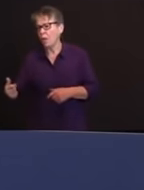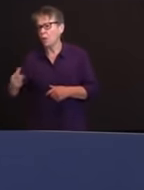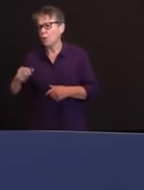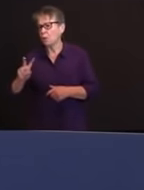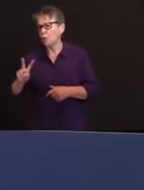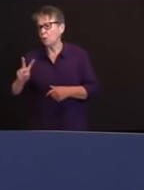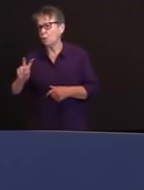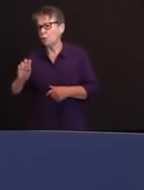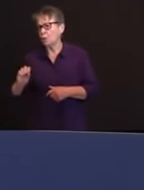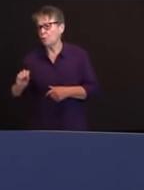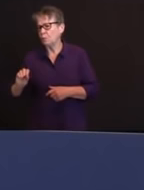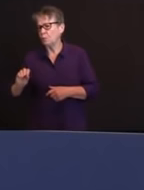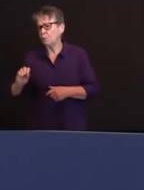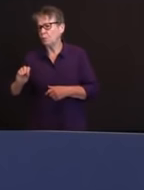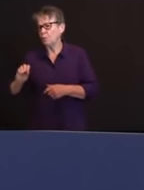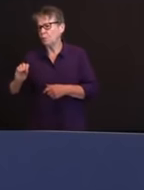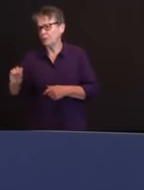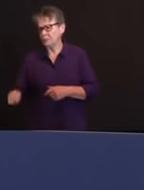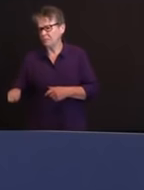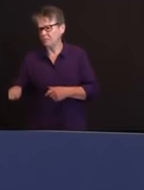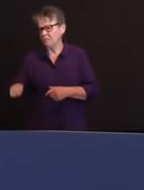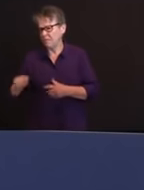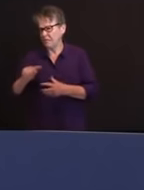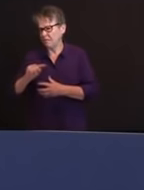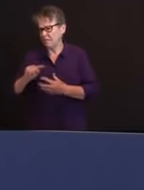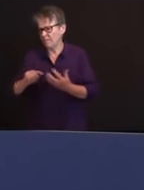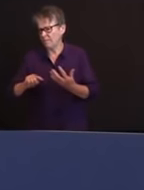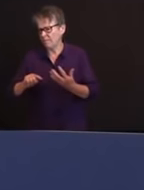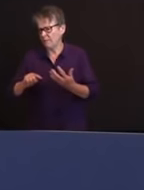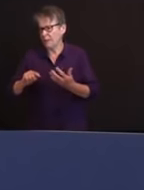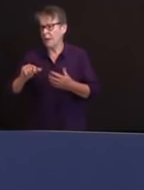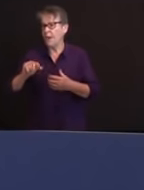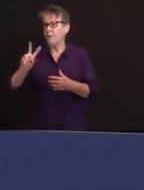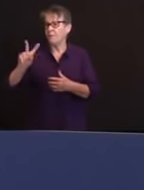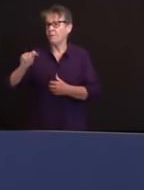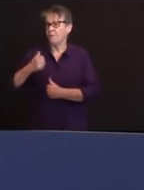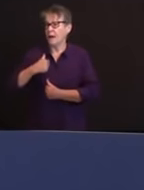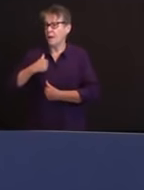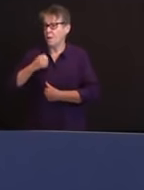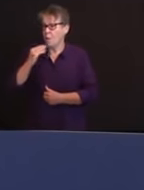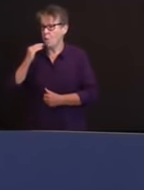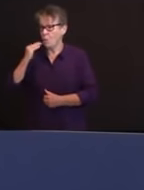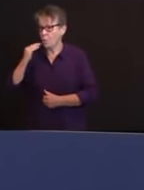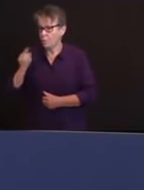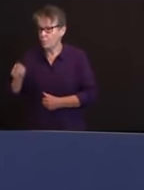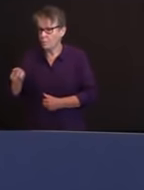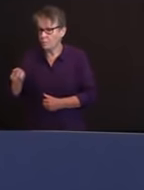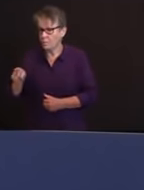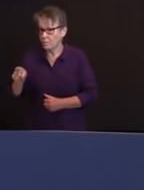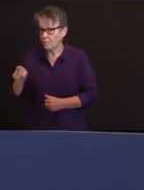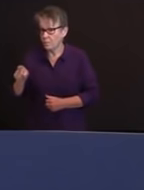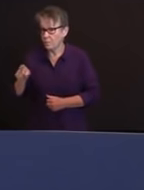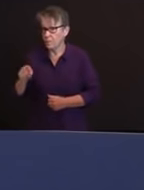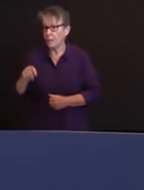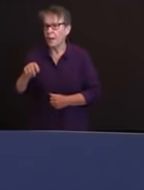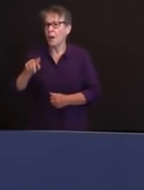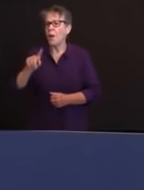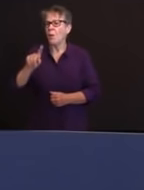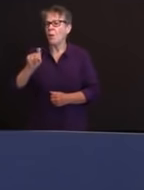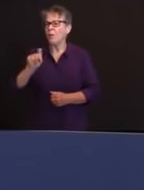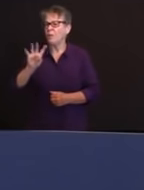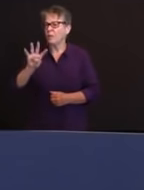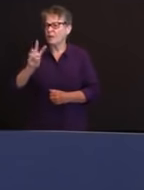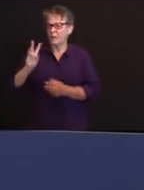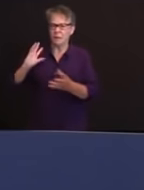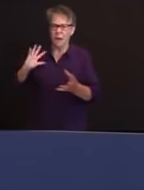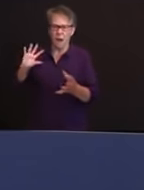2.1%. At the state veterans' homes, the total of 399 cases and 146 deaths among residents